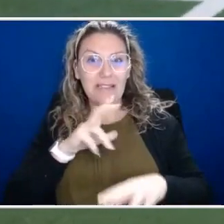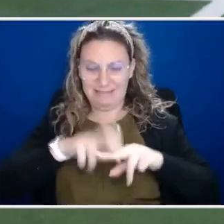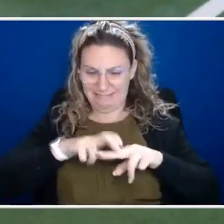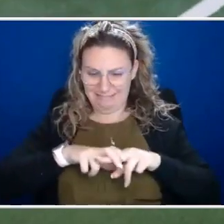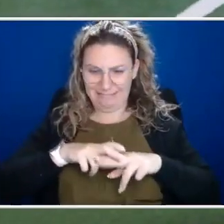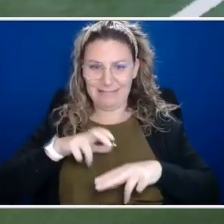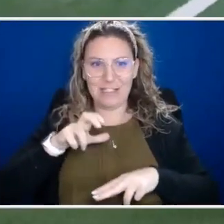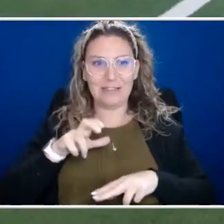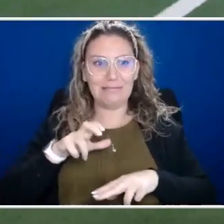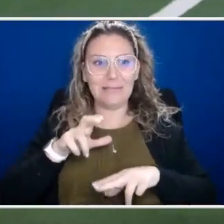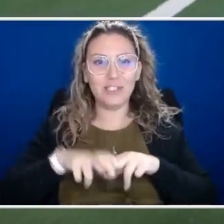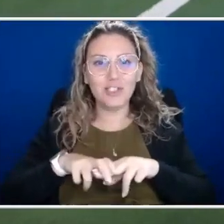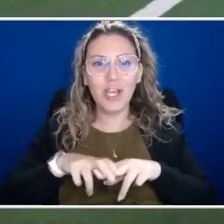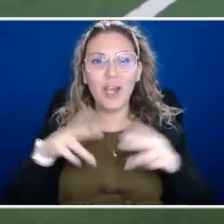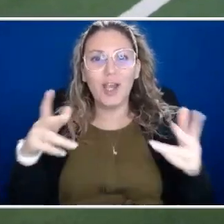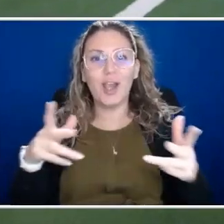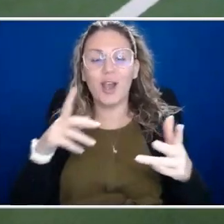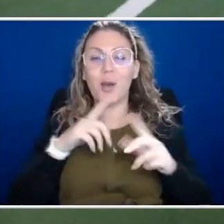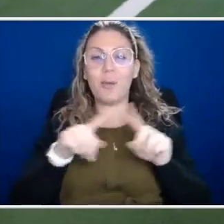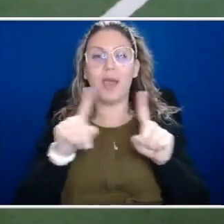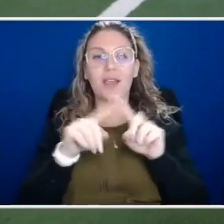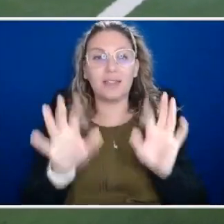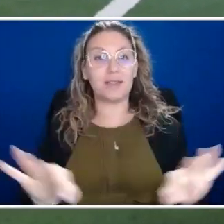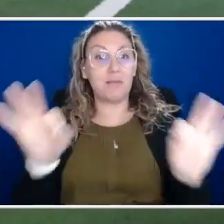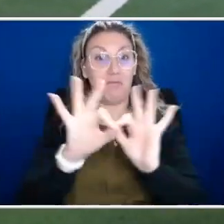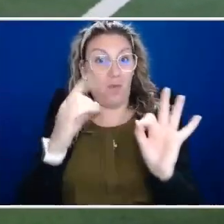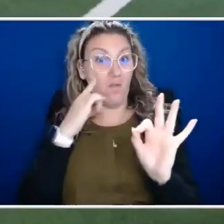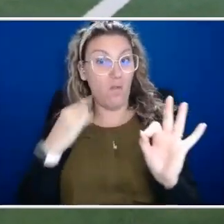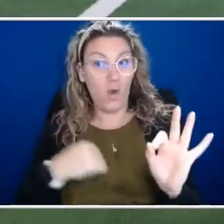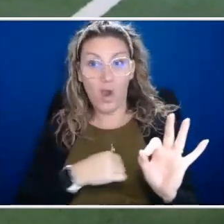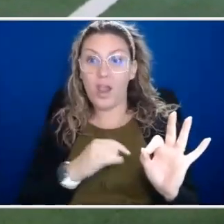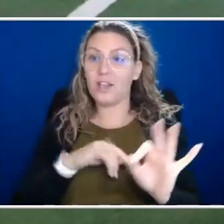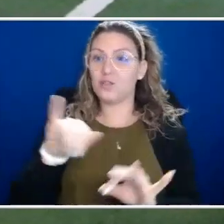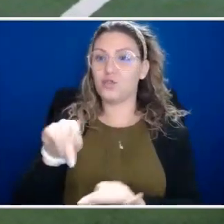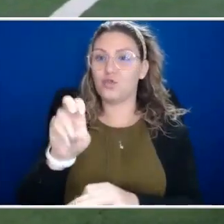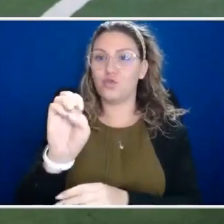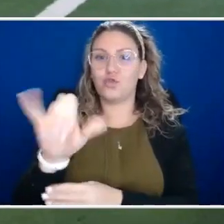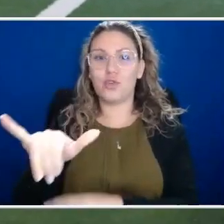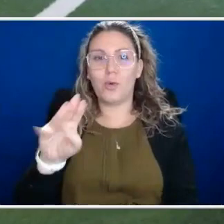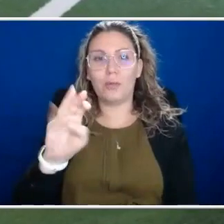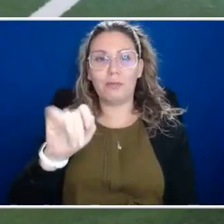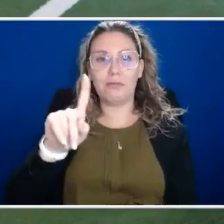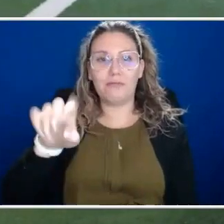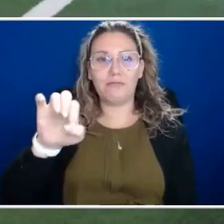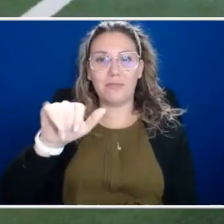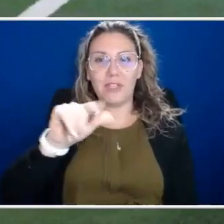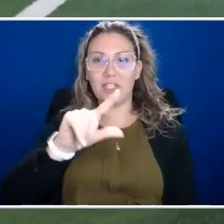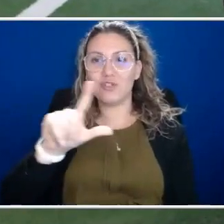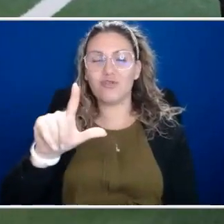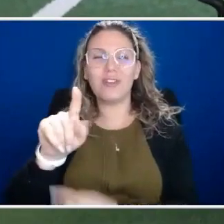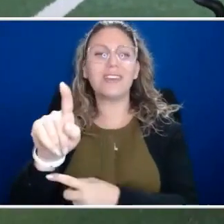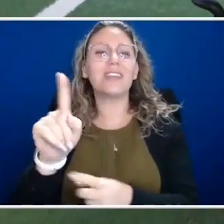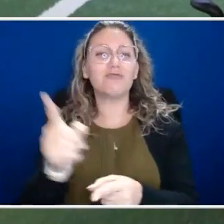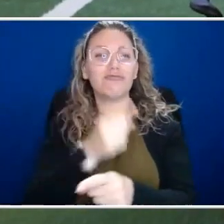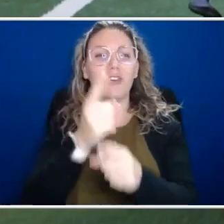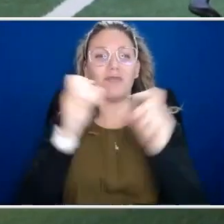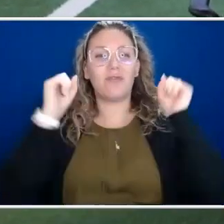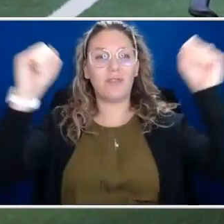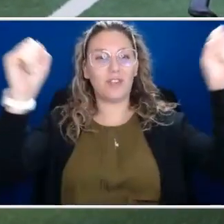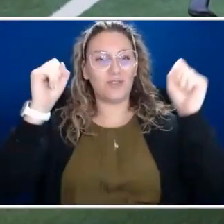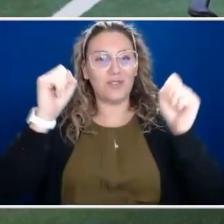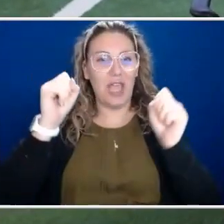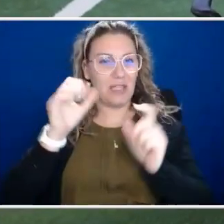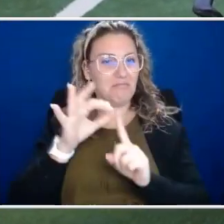be important tools for us. I'm here with Joey Mitchell, who's a corrective exercise specialist. And the beauty of what we're about to show you is